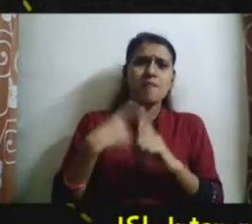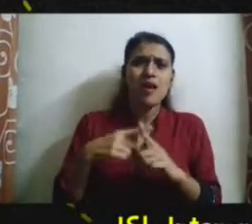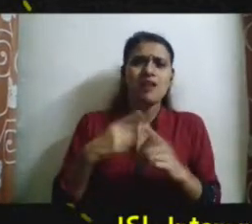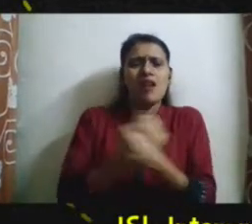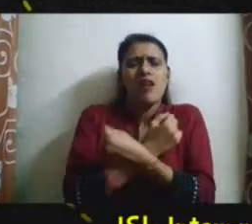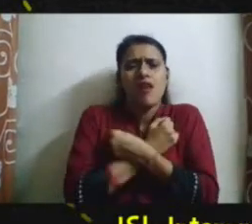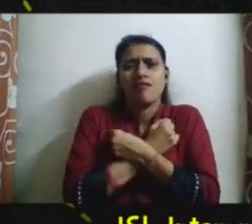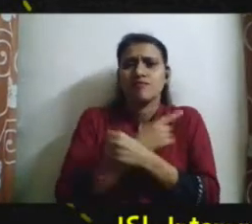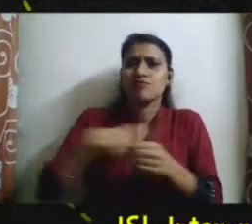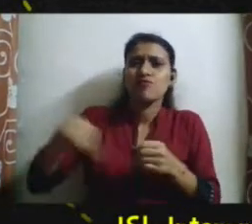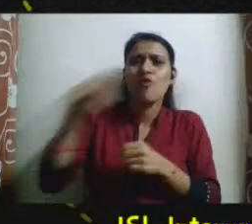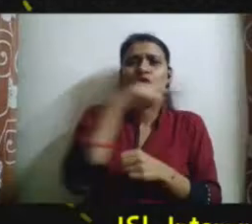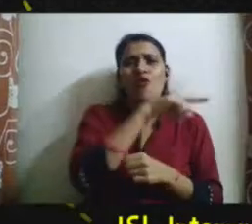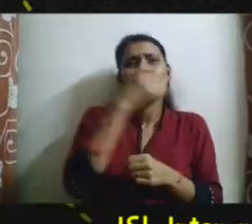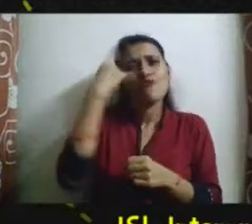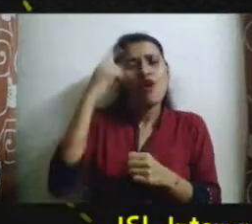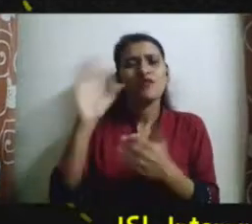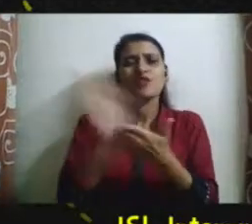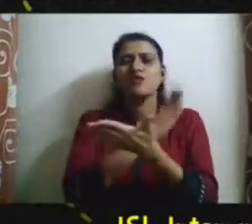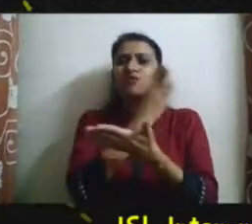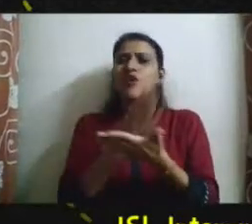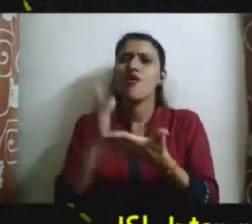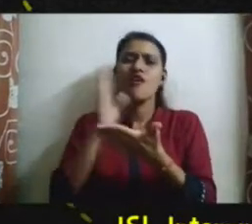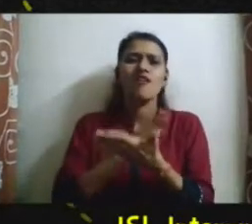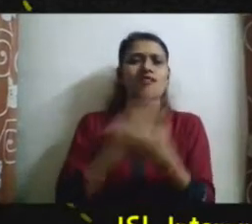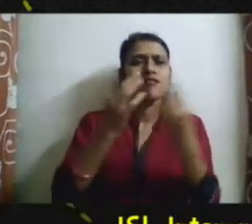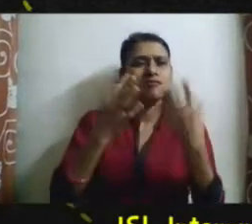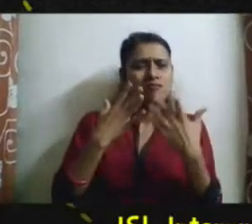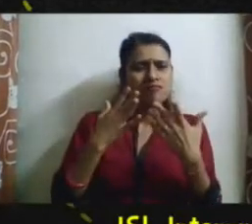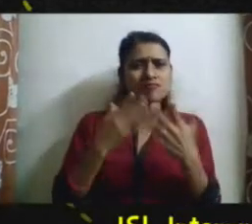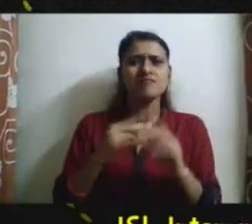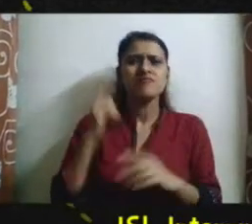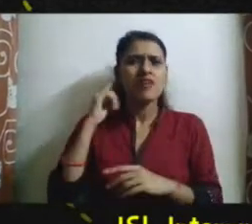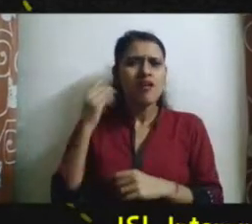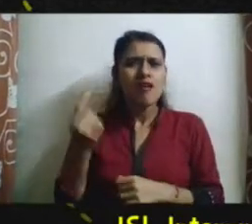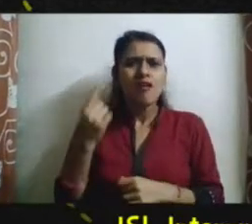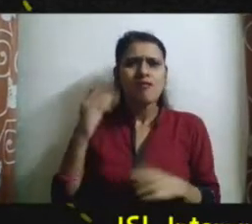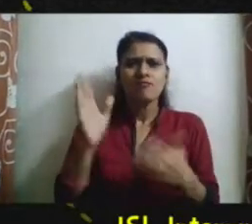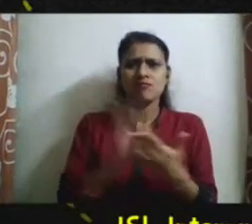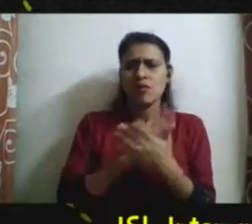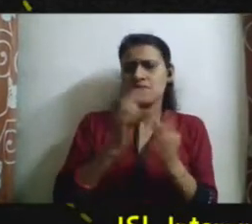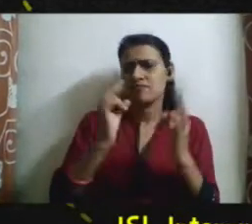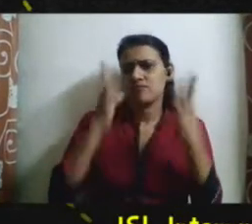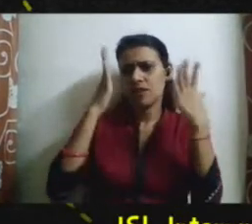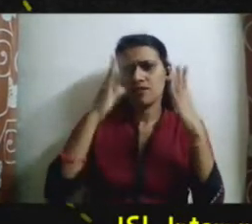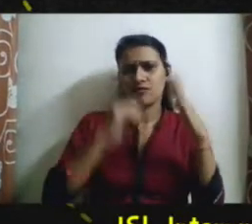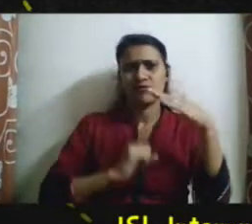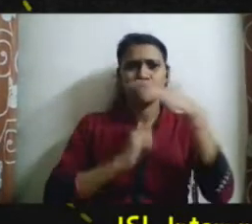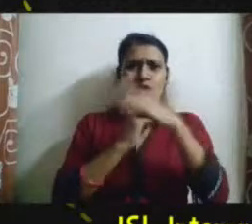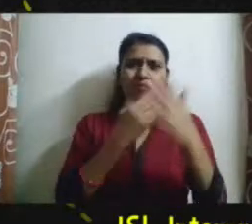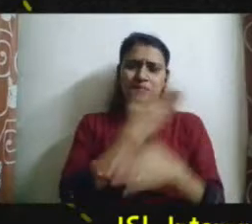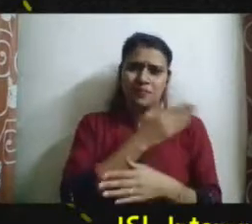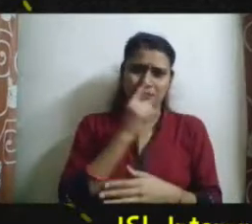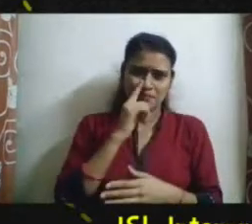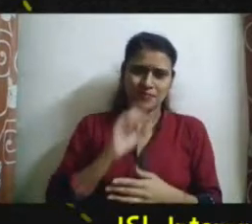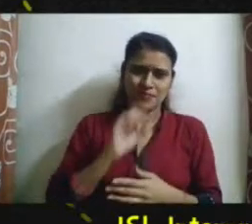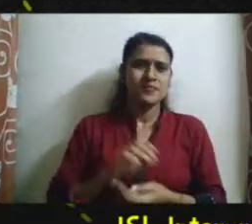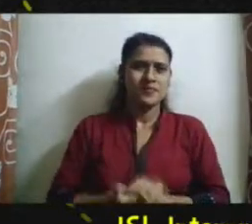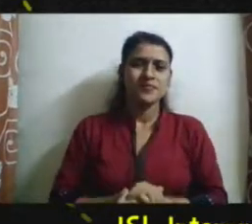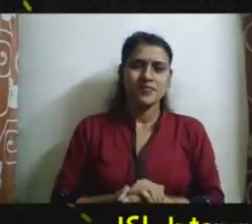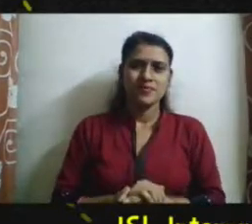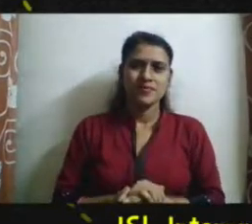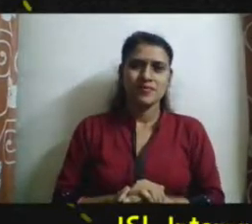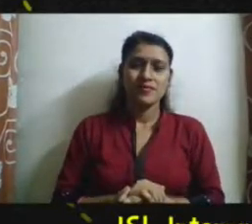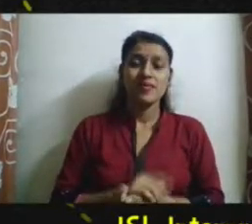musician, and she's a vocalist and composer who has been groomed by some of the finest musicians and musicologists in India. And she was trained in